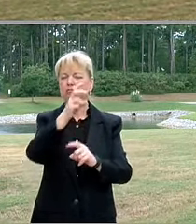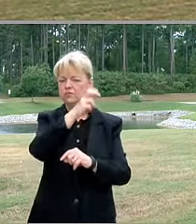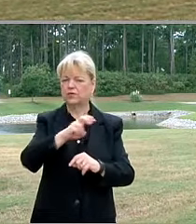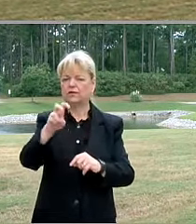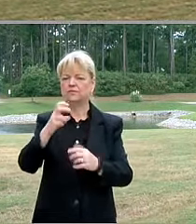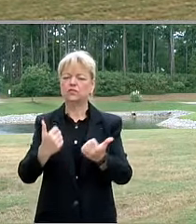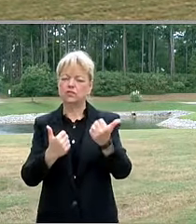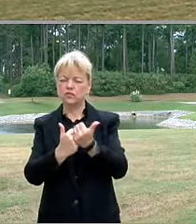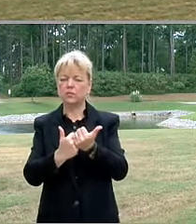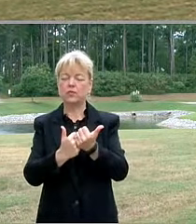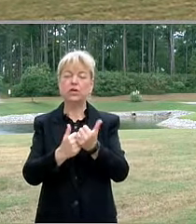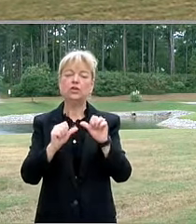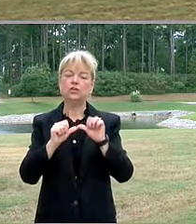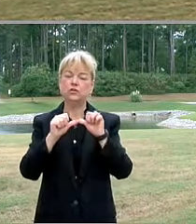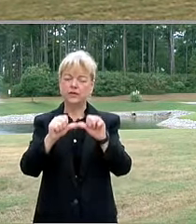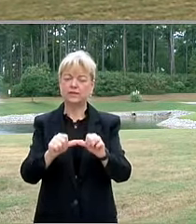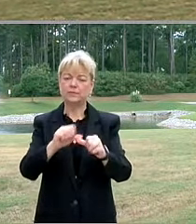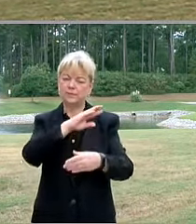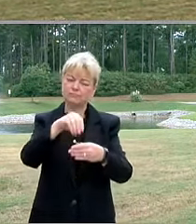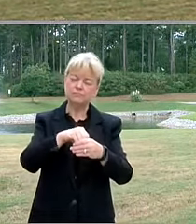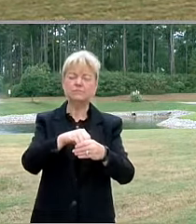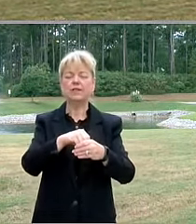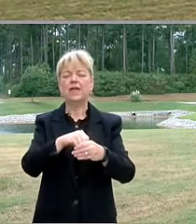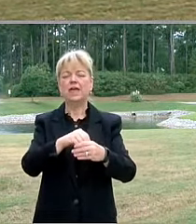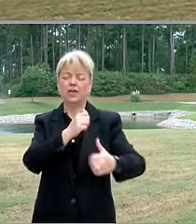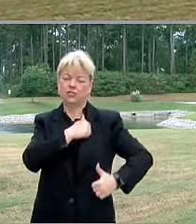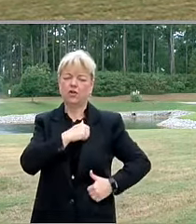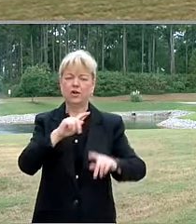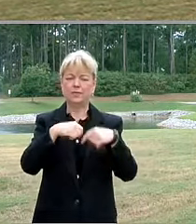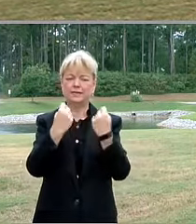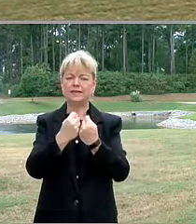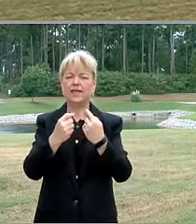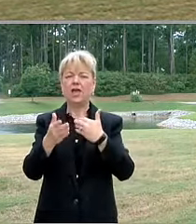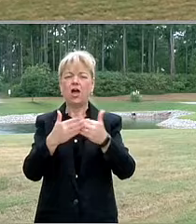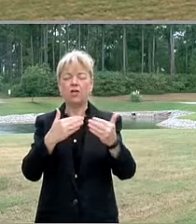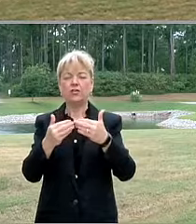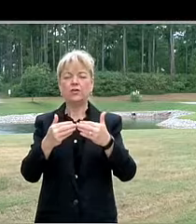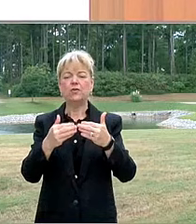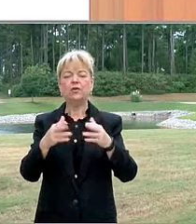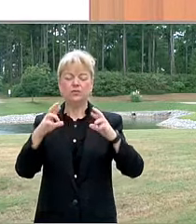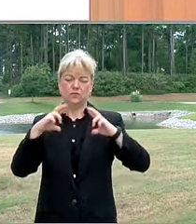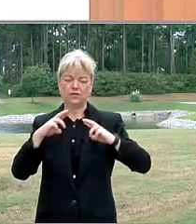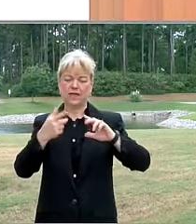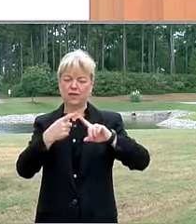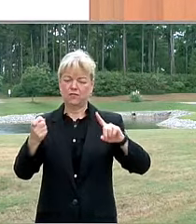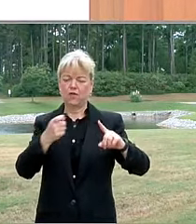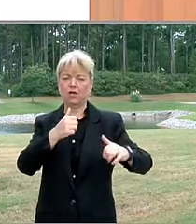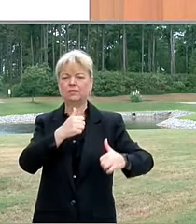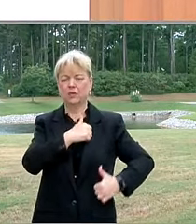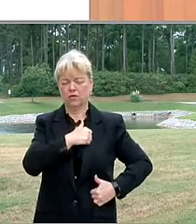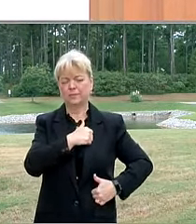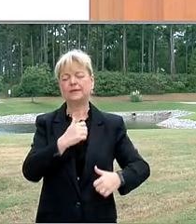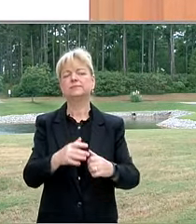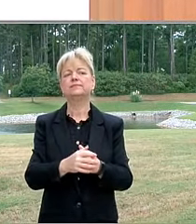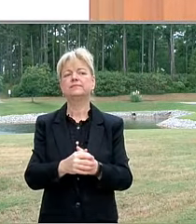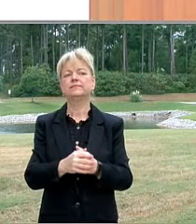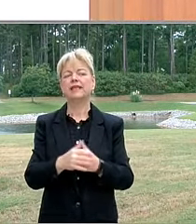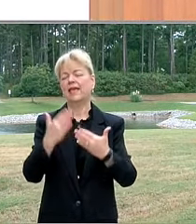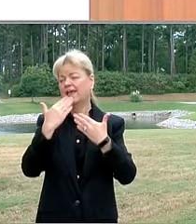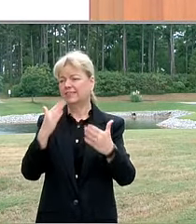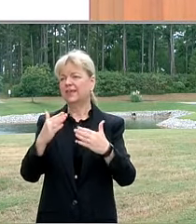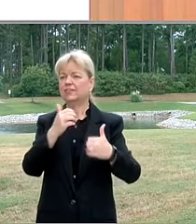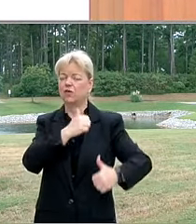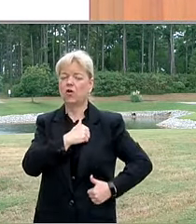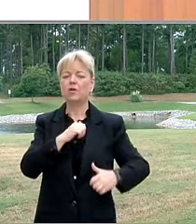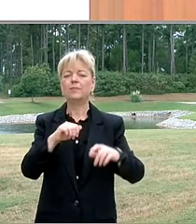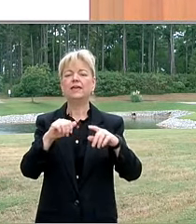support us, showing that you continue to be part of the Army team, though your days in uniform may be behind you. I also like to thank an Army family, a